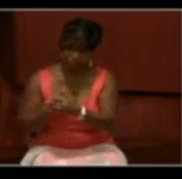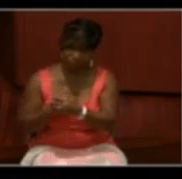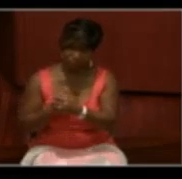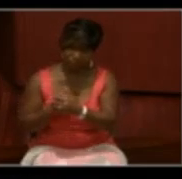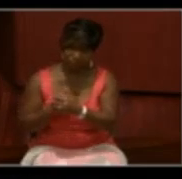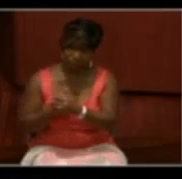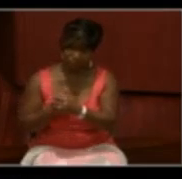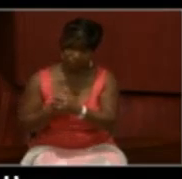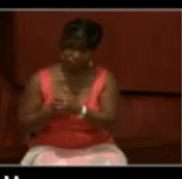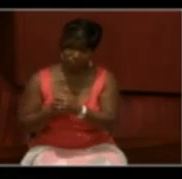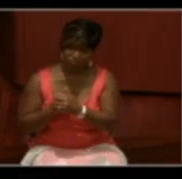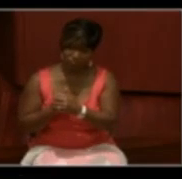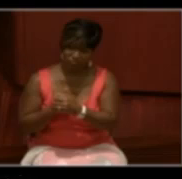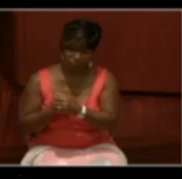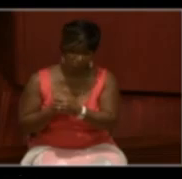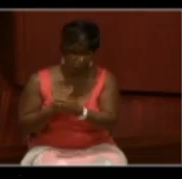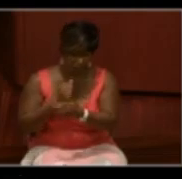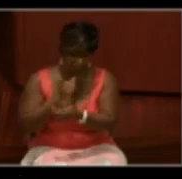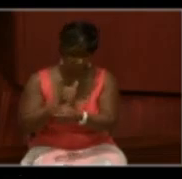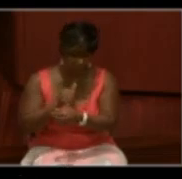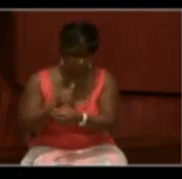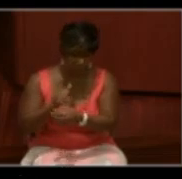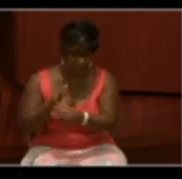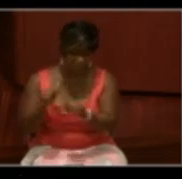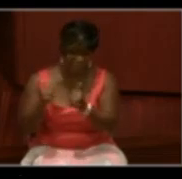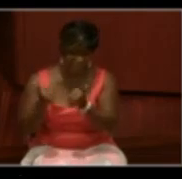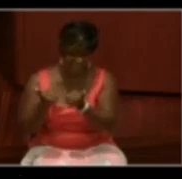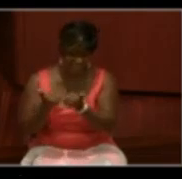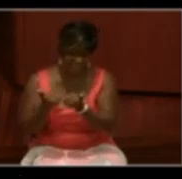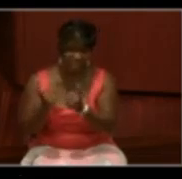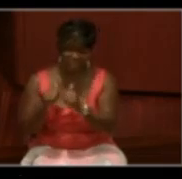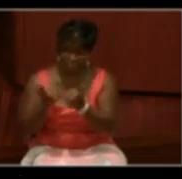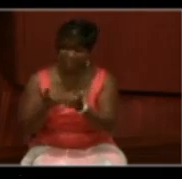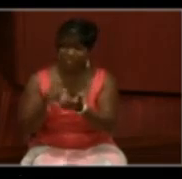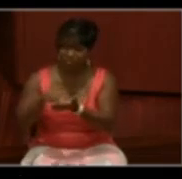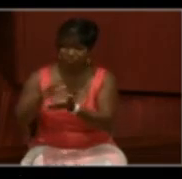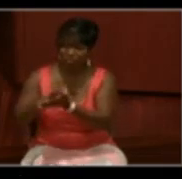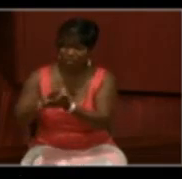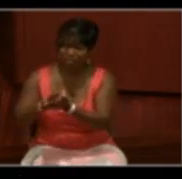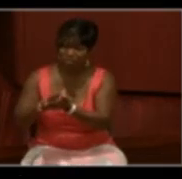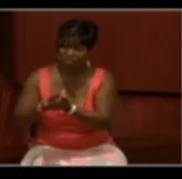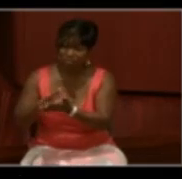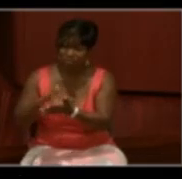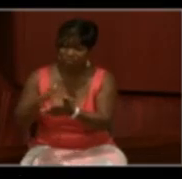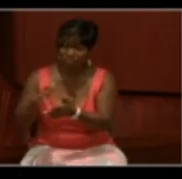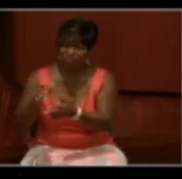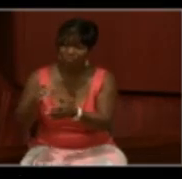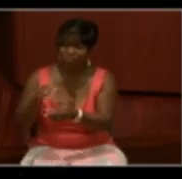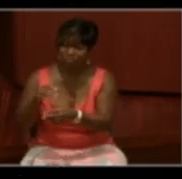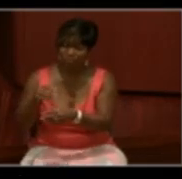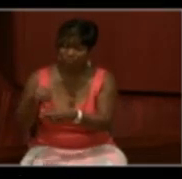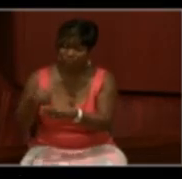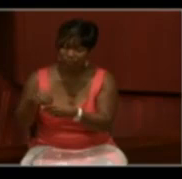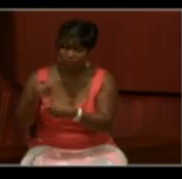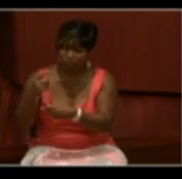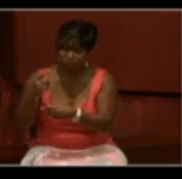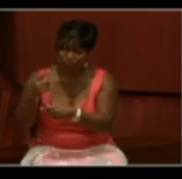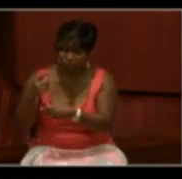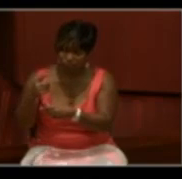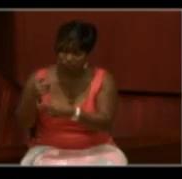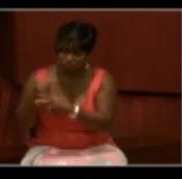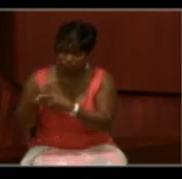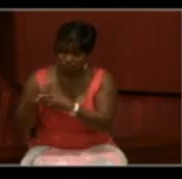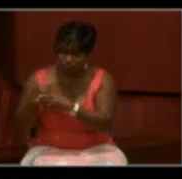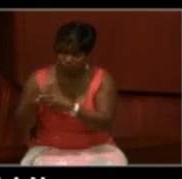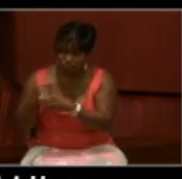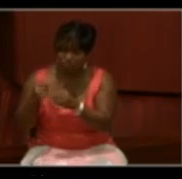The unaccessioned federal records are the official military personnel files for all service branches for the veterans